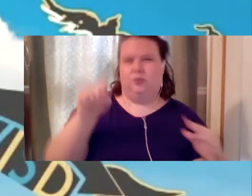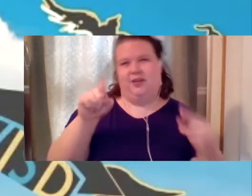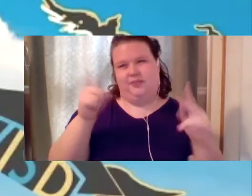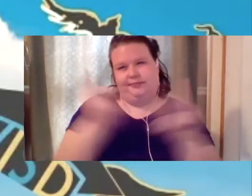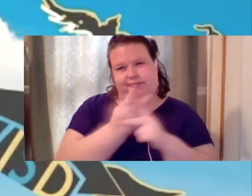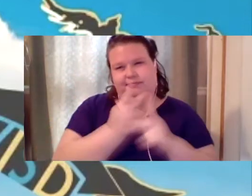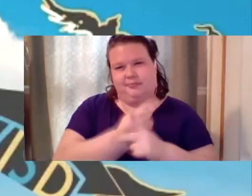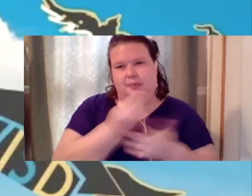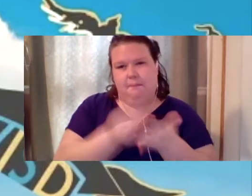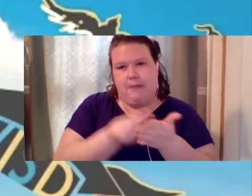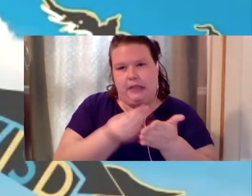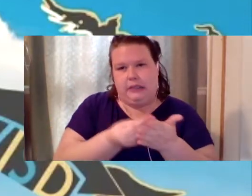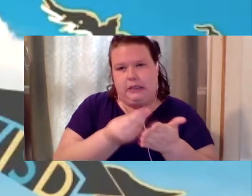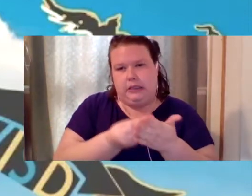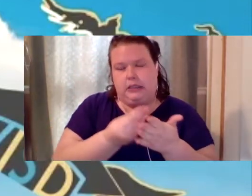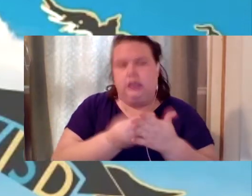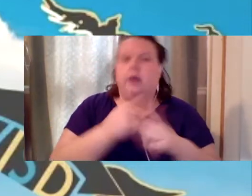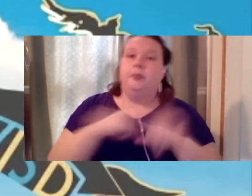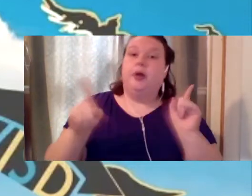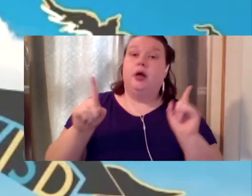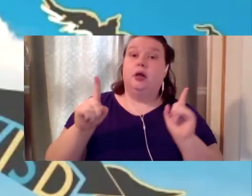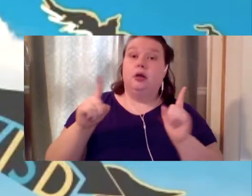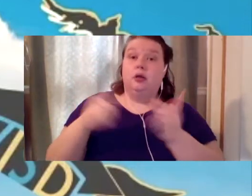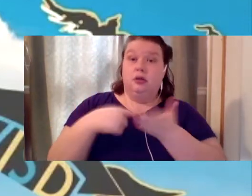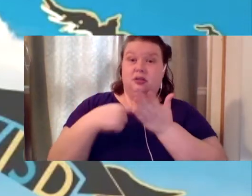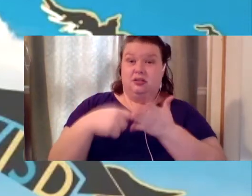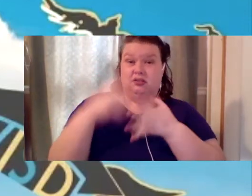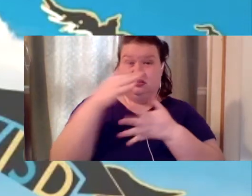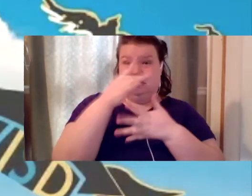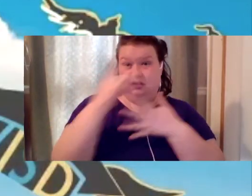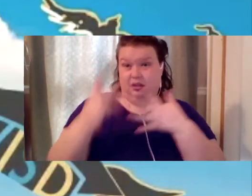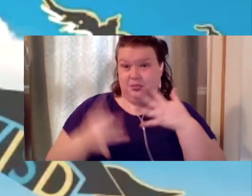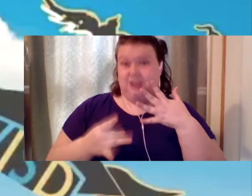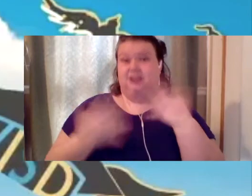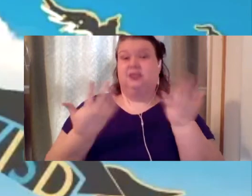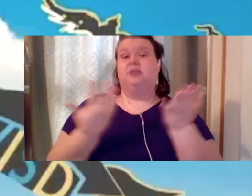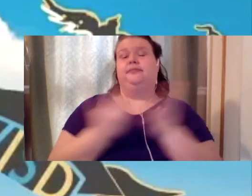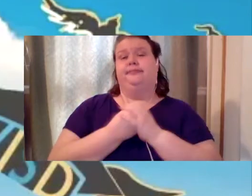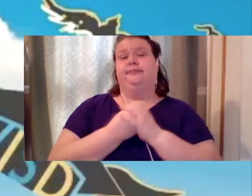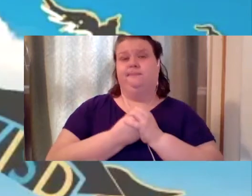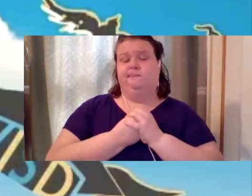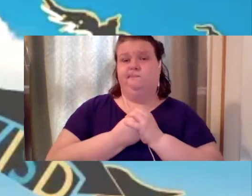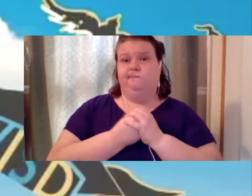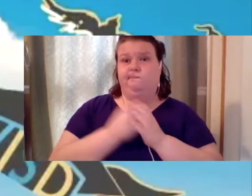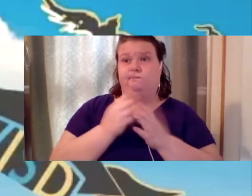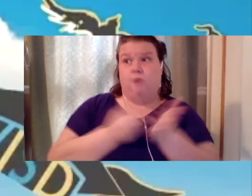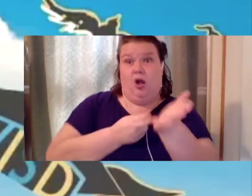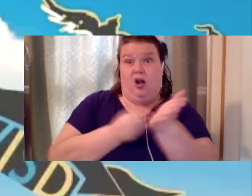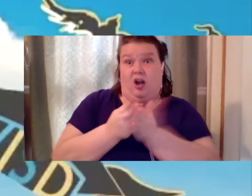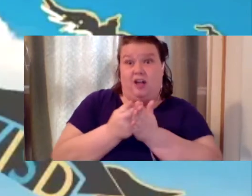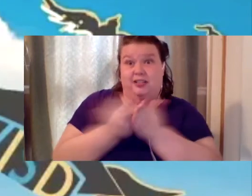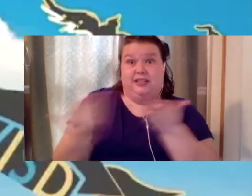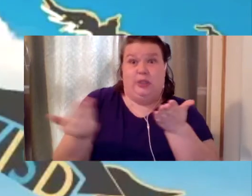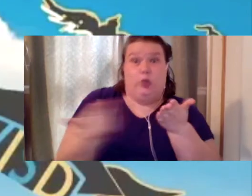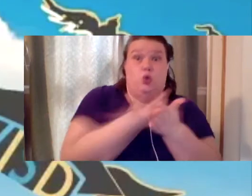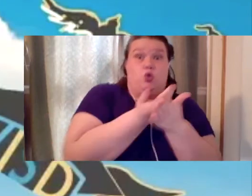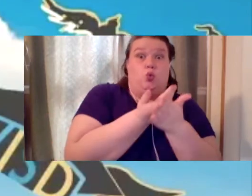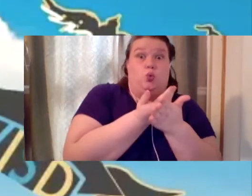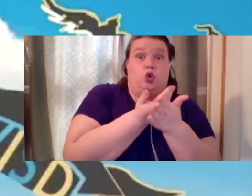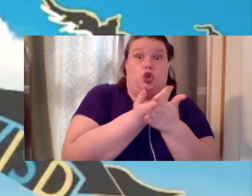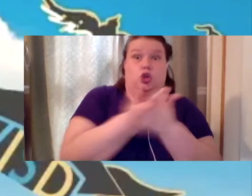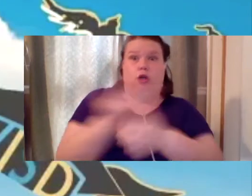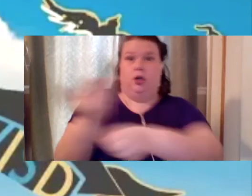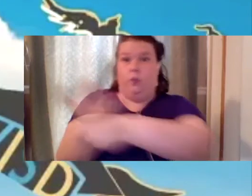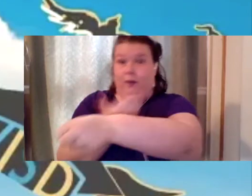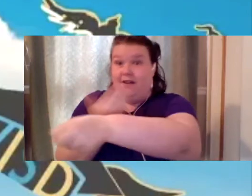So, you know, if we're kind of discussing about the options, I mean, I think newer and renovated is better than just trying